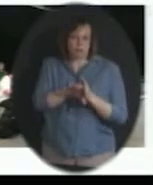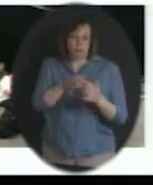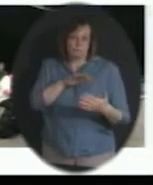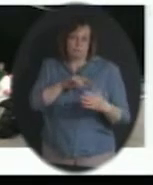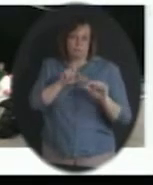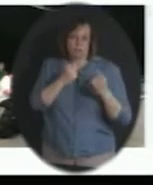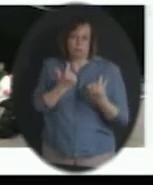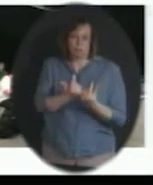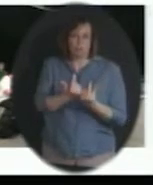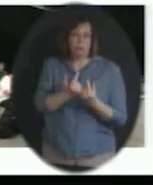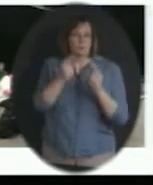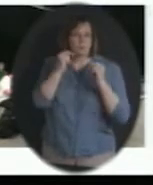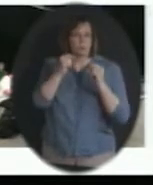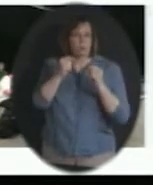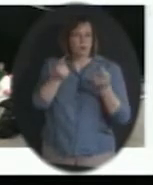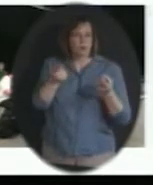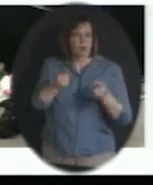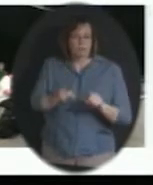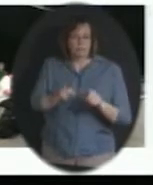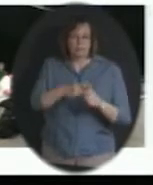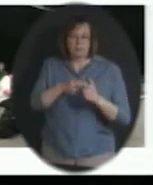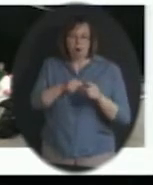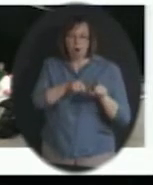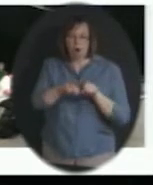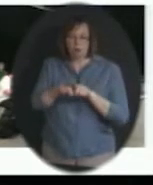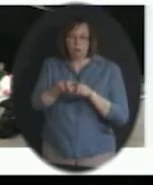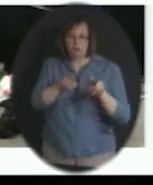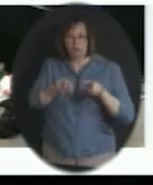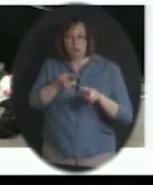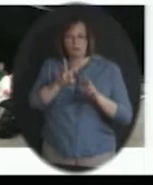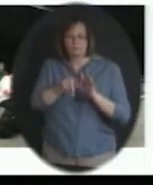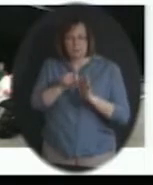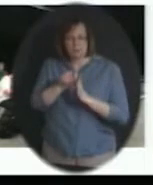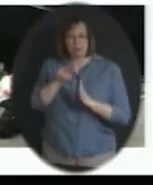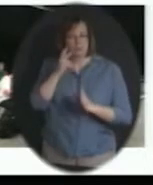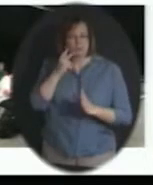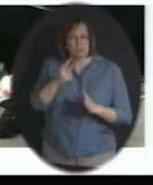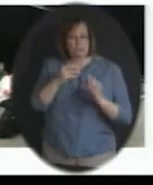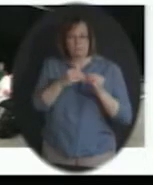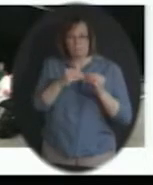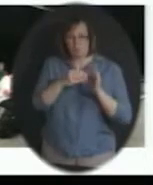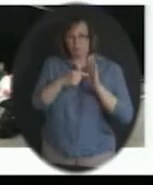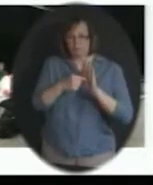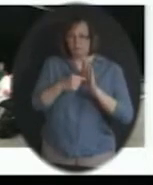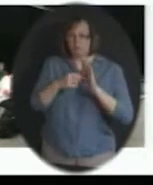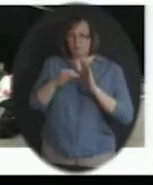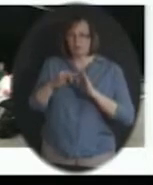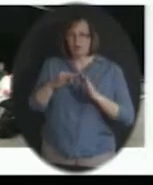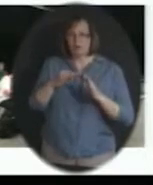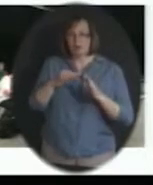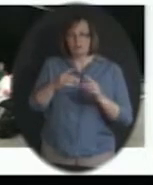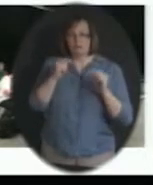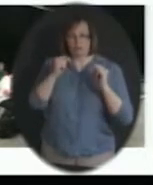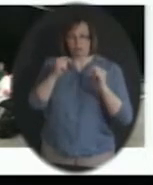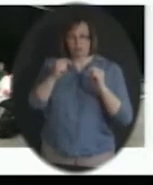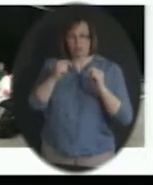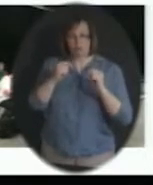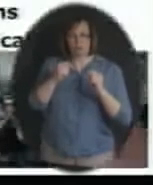study group, a tutorial going on, and then we'll also, when we look at the video clip, see some more examples of what these